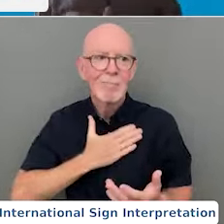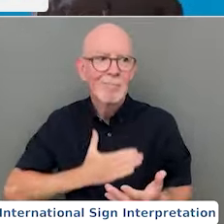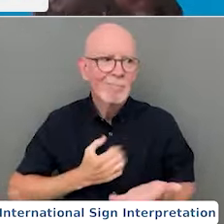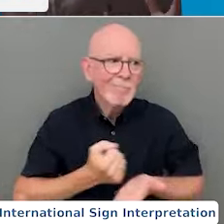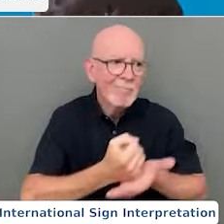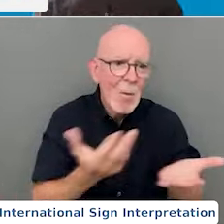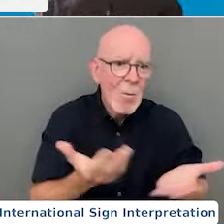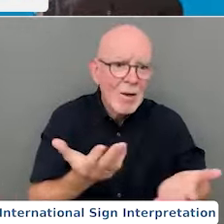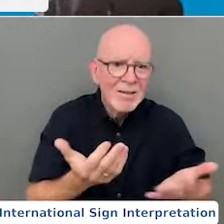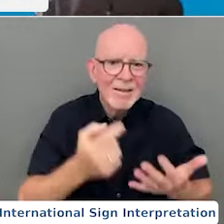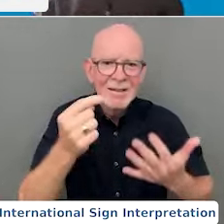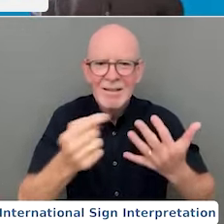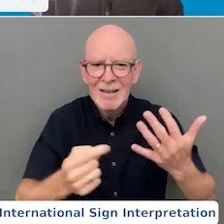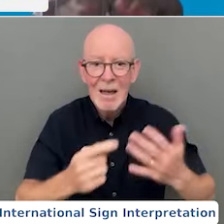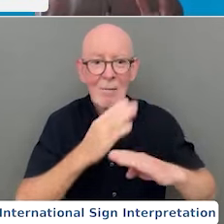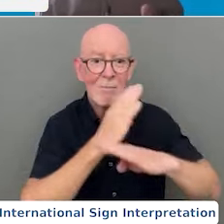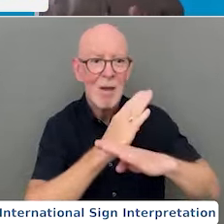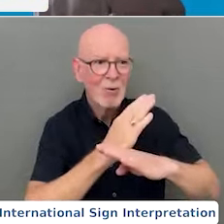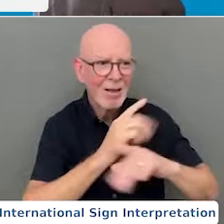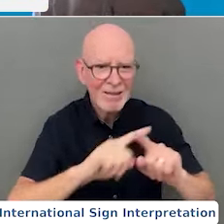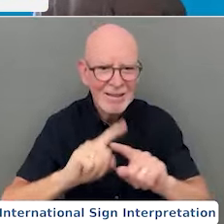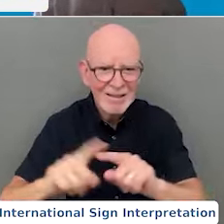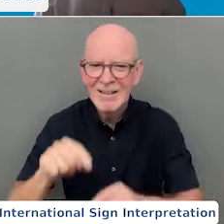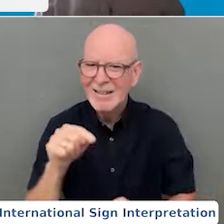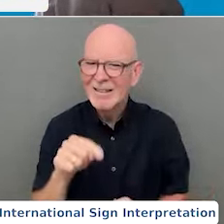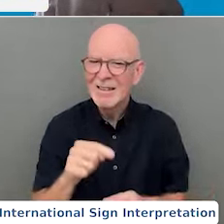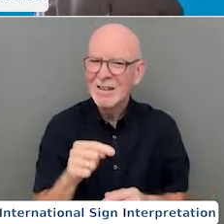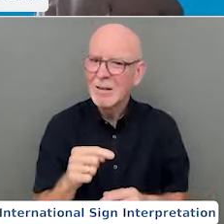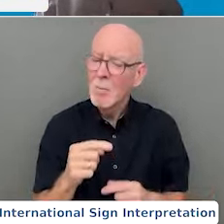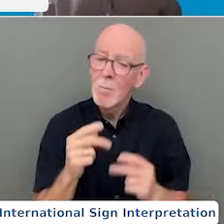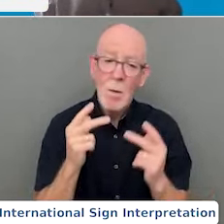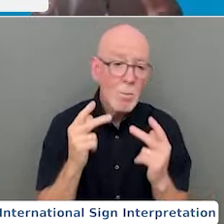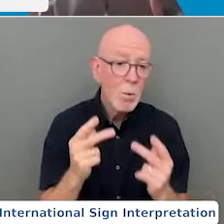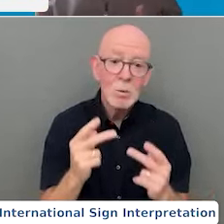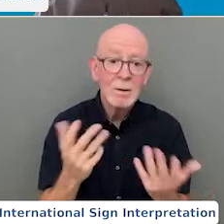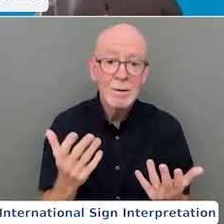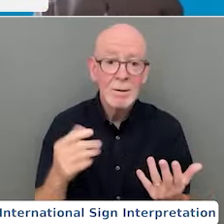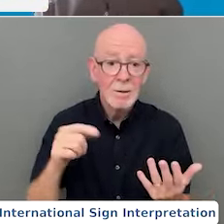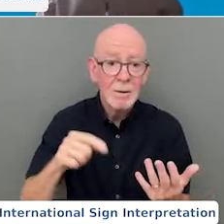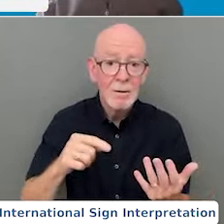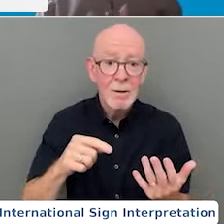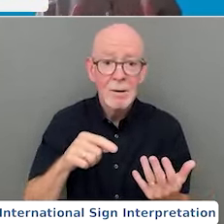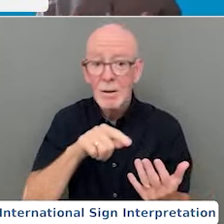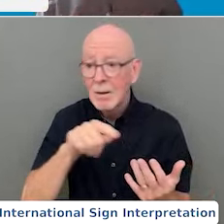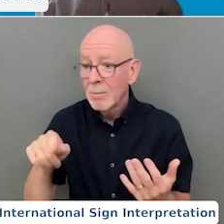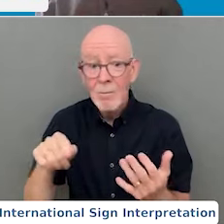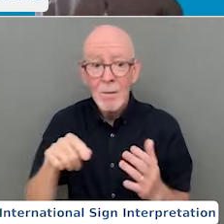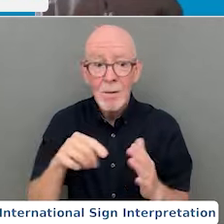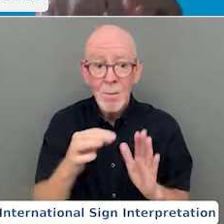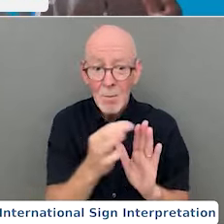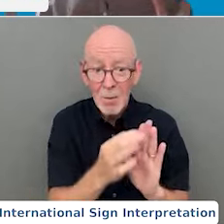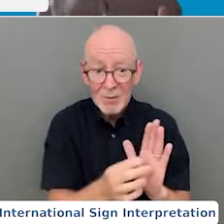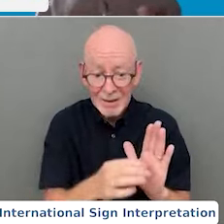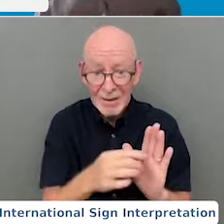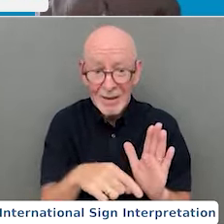disability-related costs. Of course, considering the vast diversity of persons with disabilities in terms of age, type of support they need,